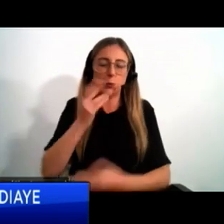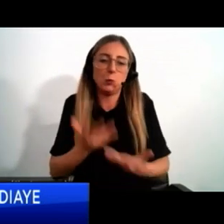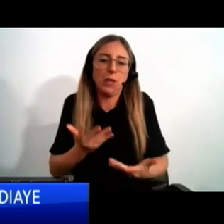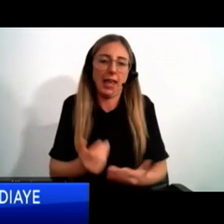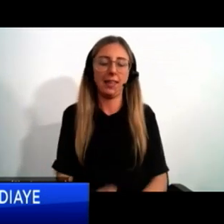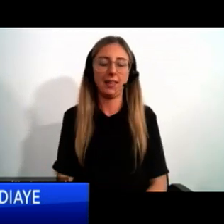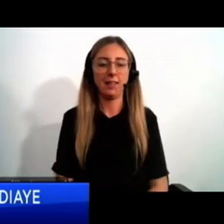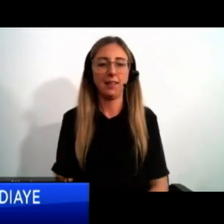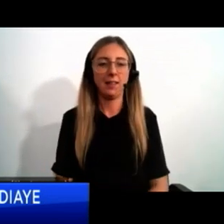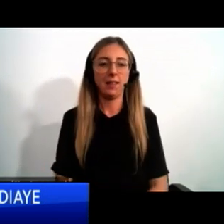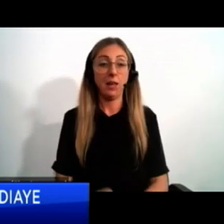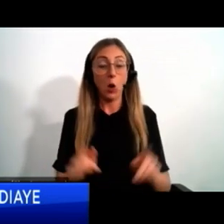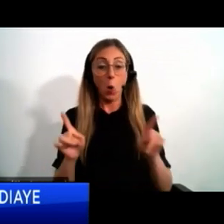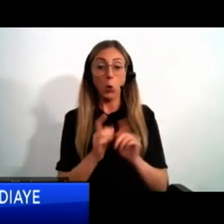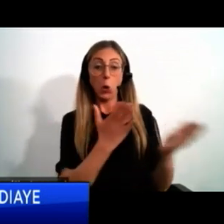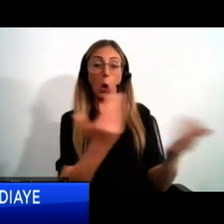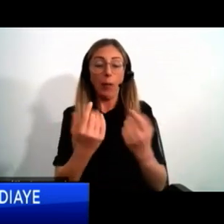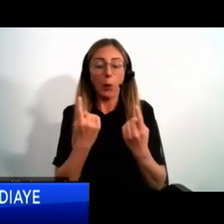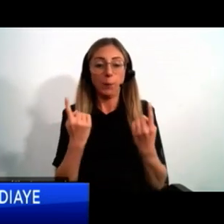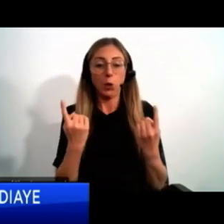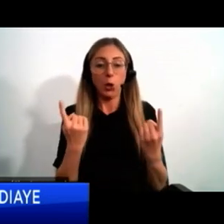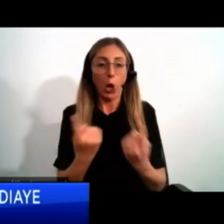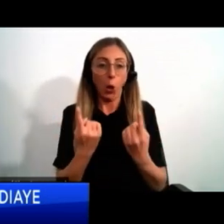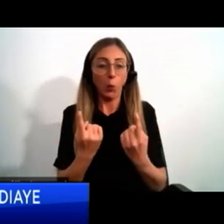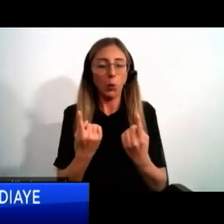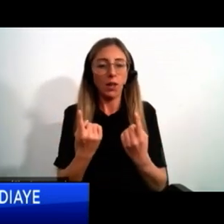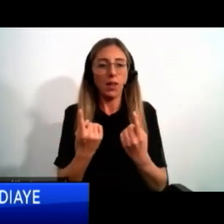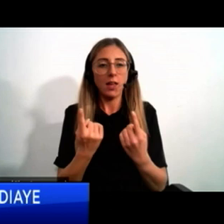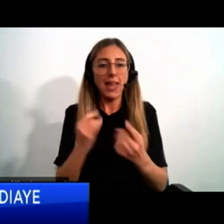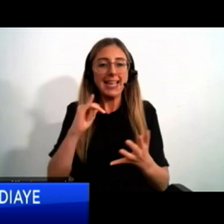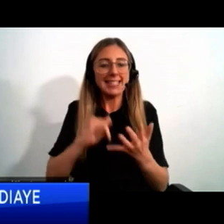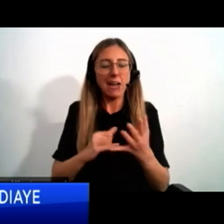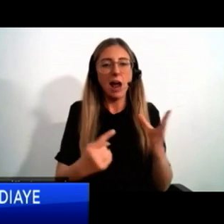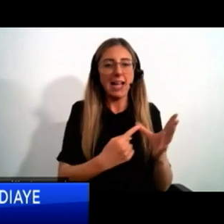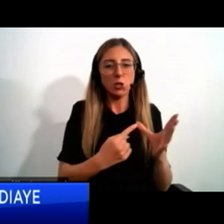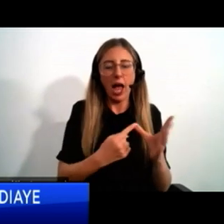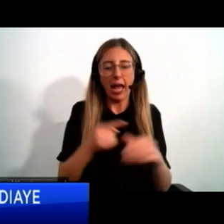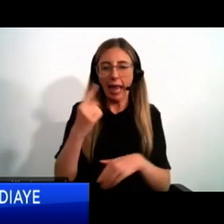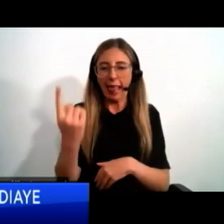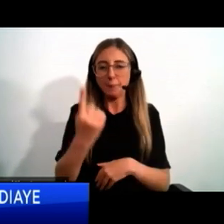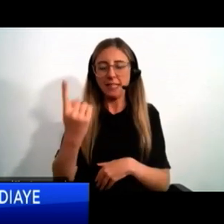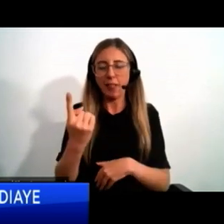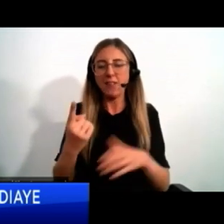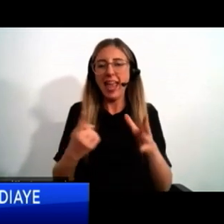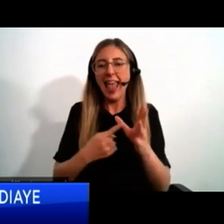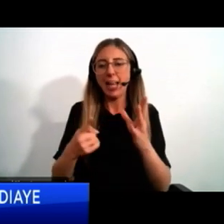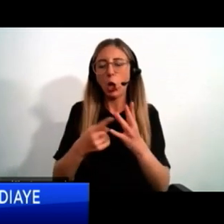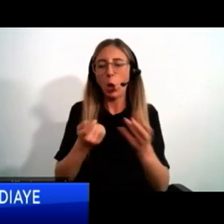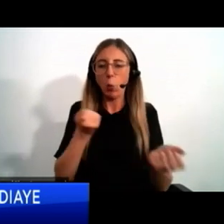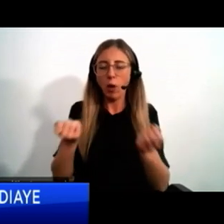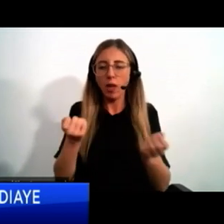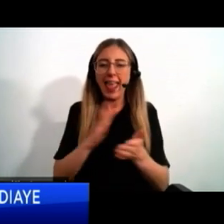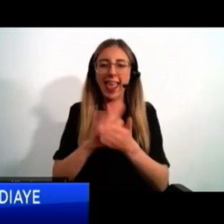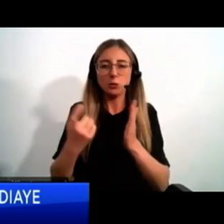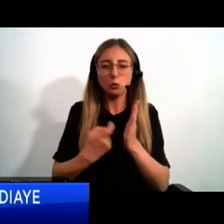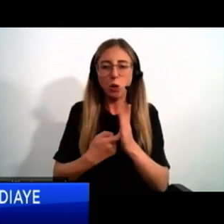lecturer. We also want to welcome Her Excellency, Professor Sarah Anyang Abor. She's the AU Commissioner for Human Resources,